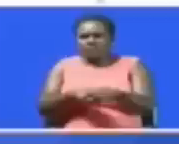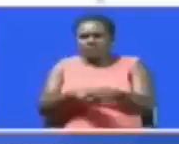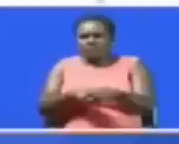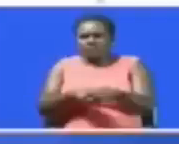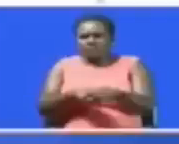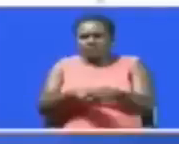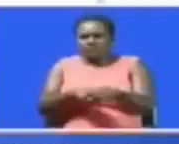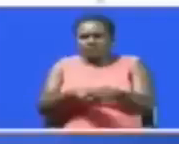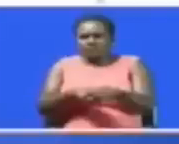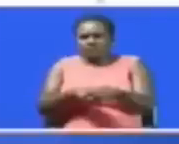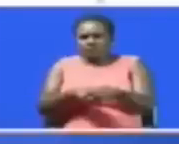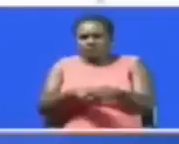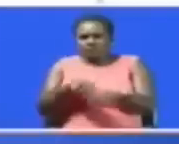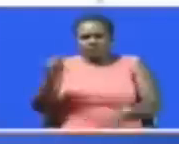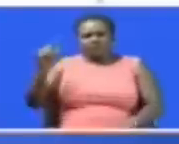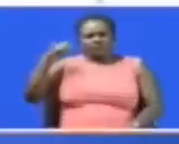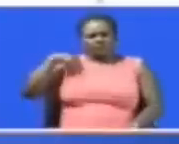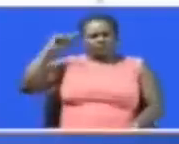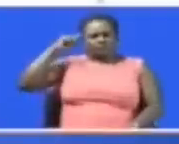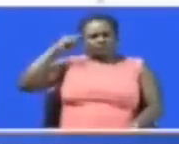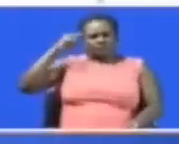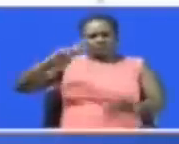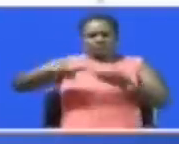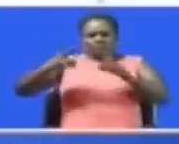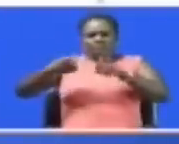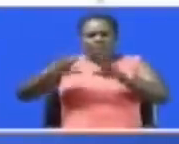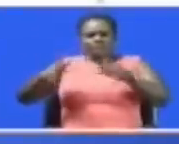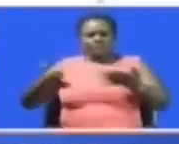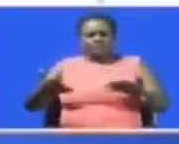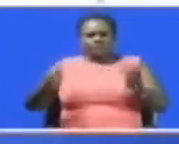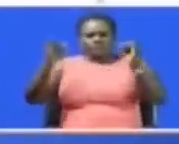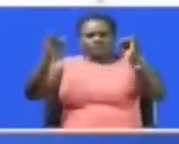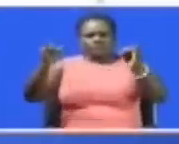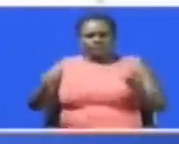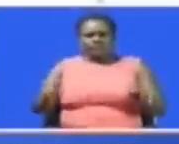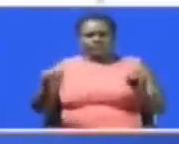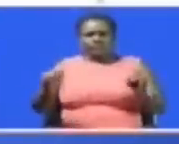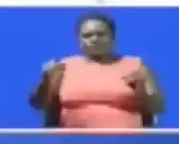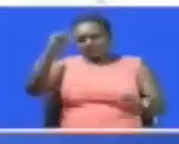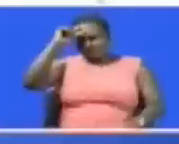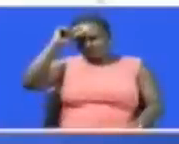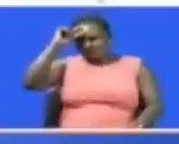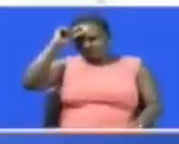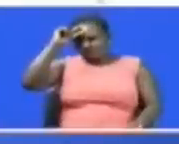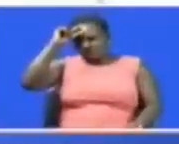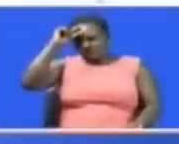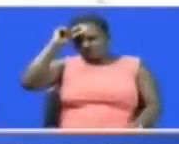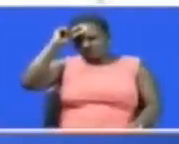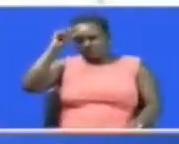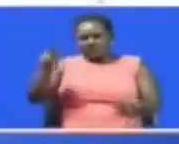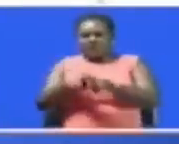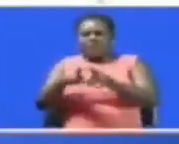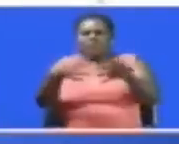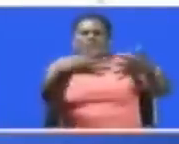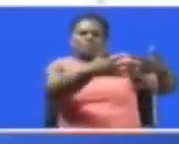Let's not call them conservative. Yeah, No. I think in relation to this new dispensation, I mean, even in the United